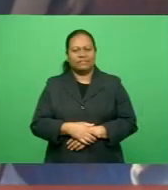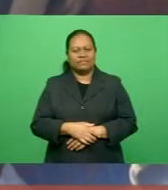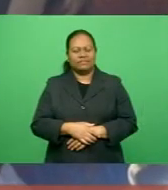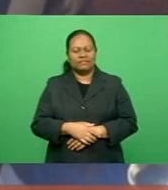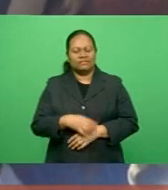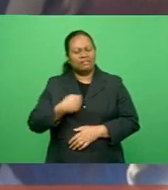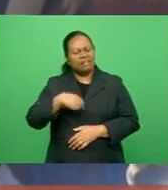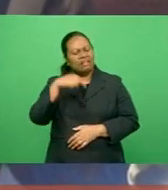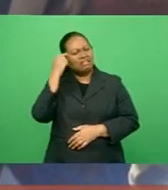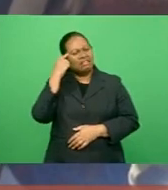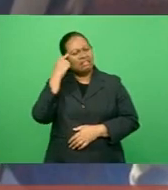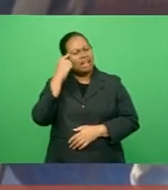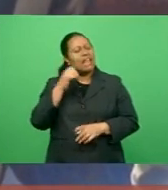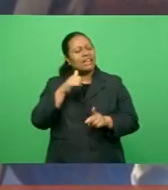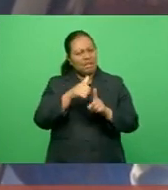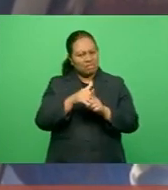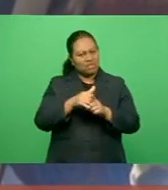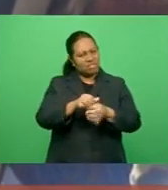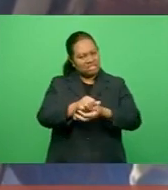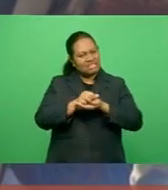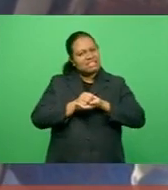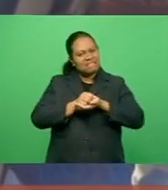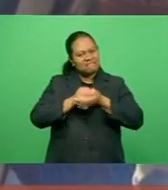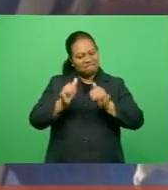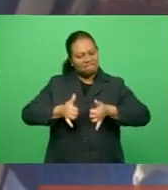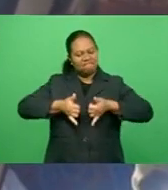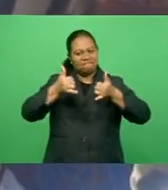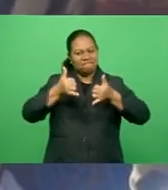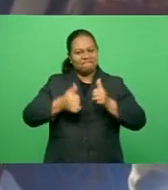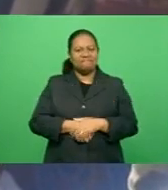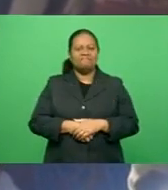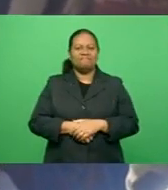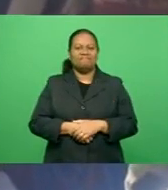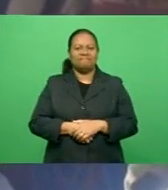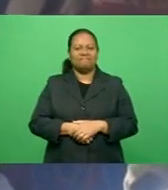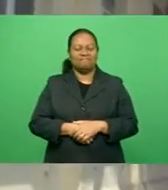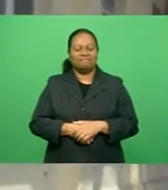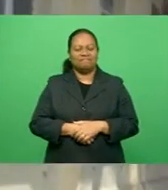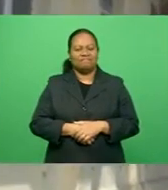I think Namosi will retain the Fairbrother Sullivan Trophy.